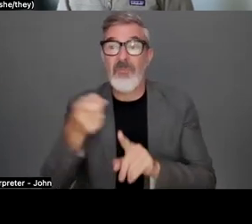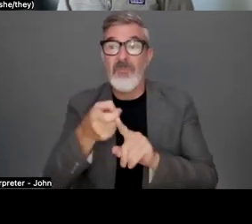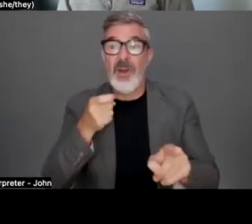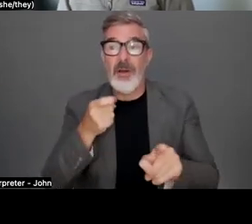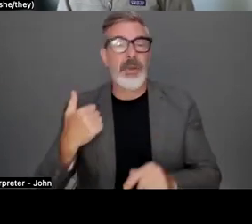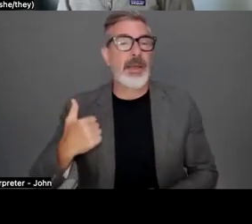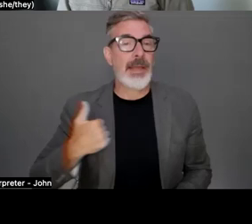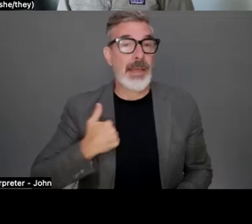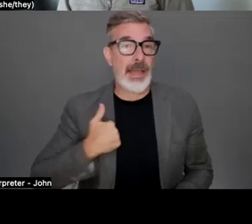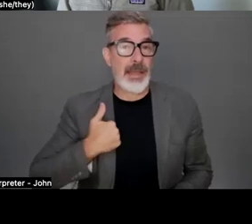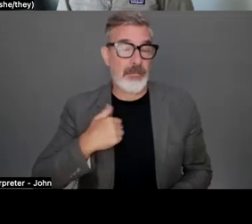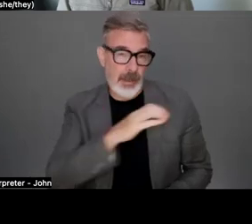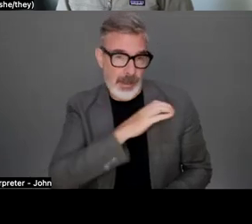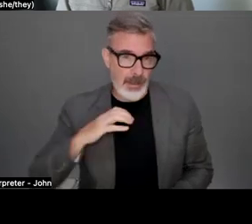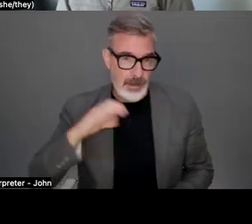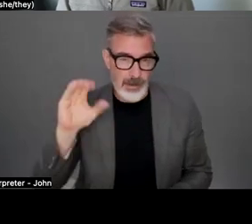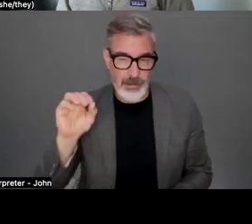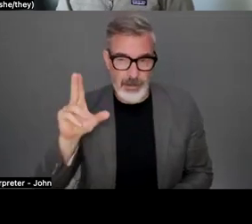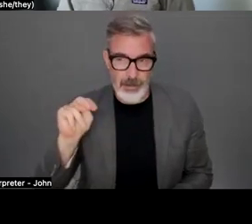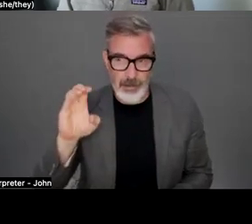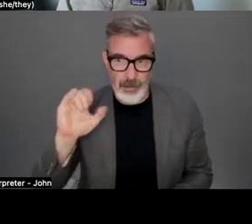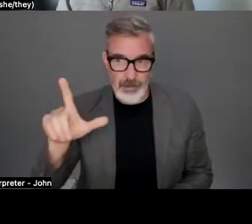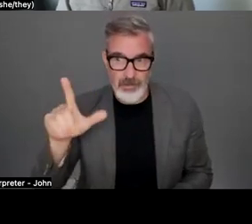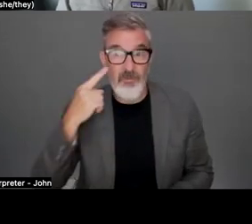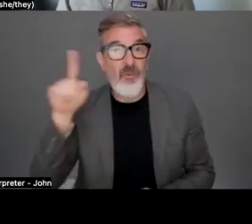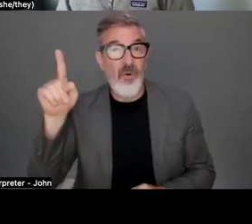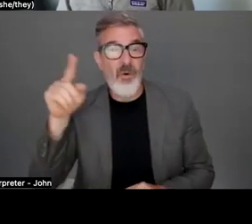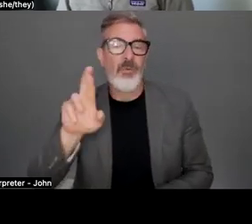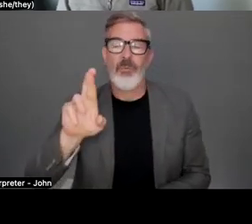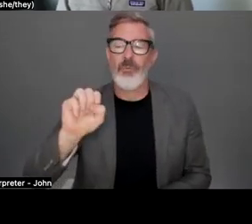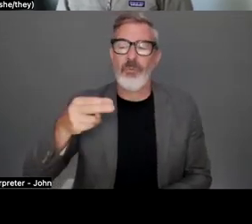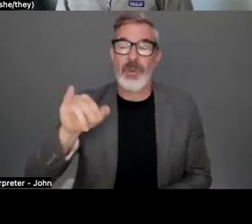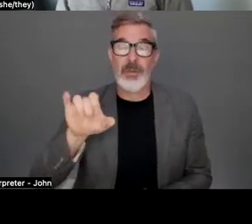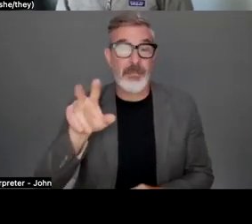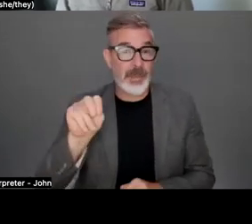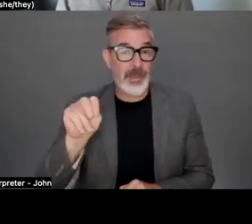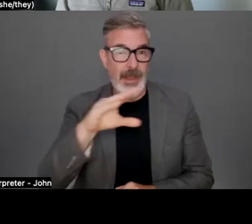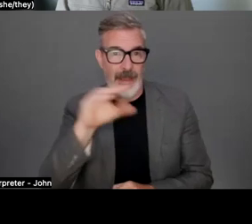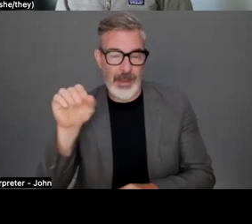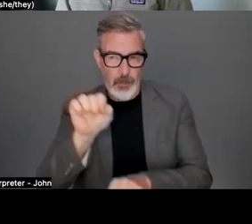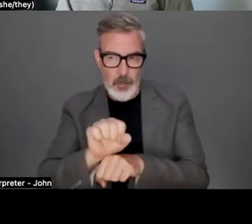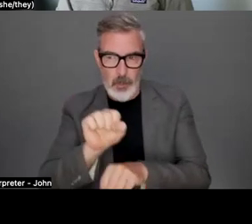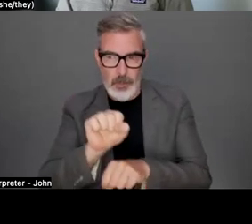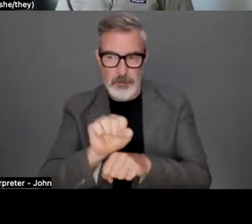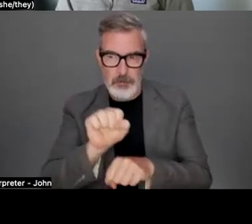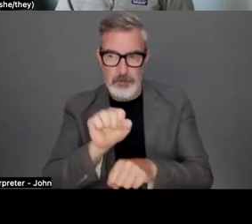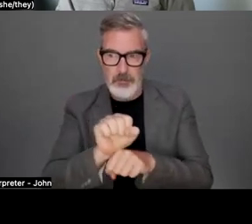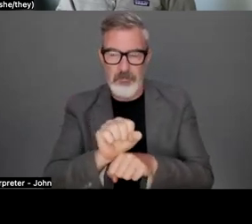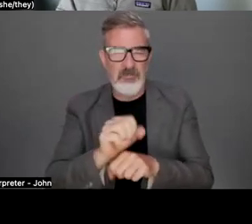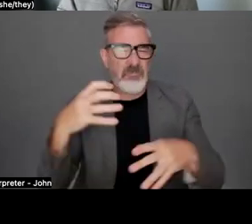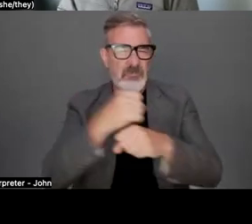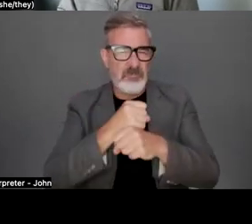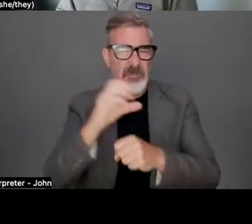organizations, and I am thrilled to share this space